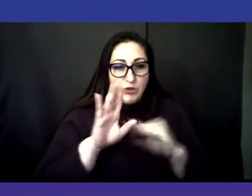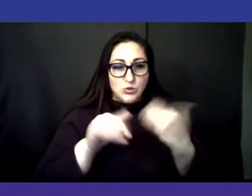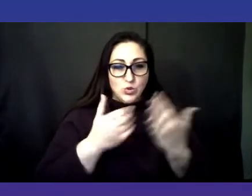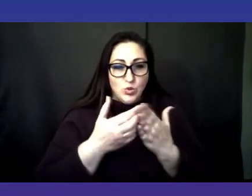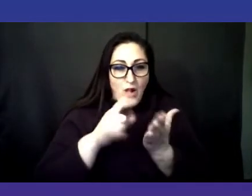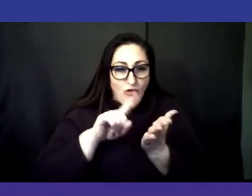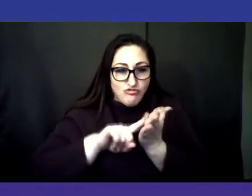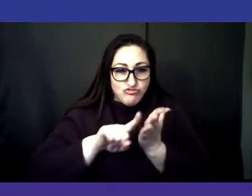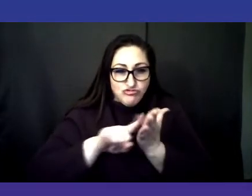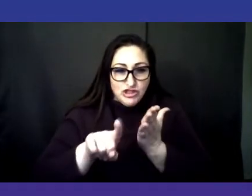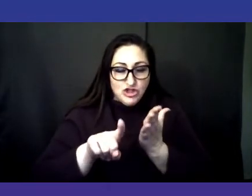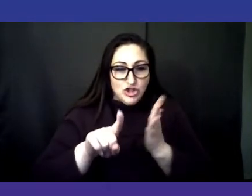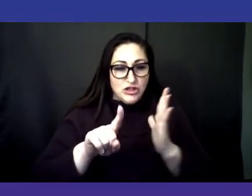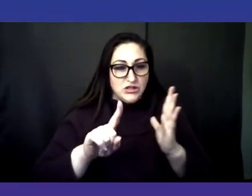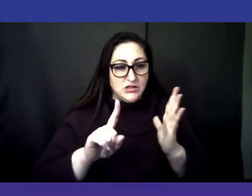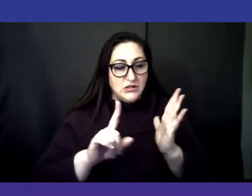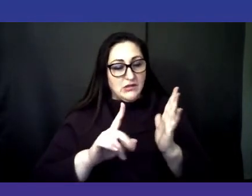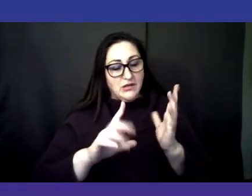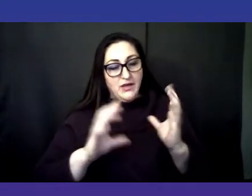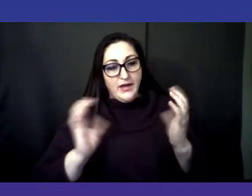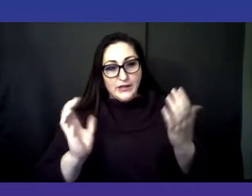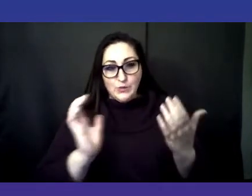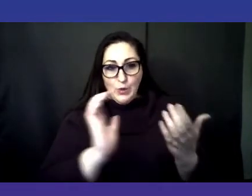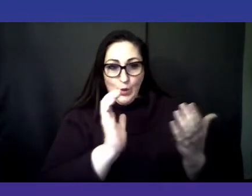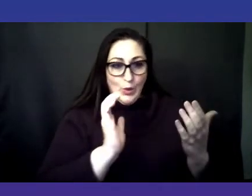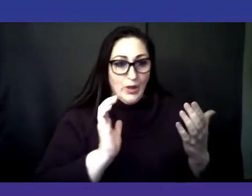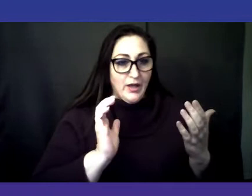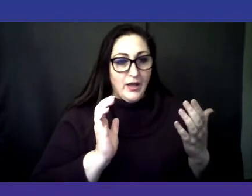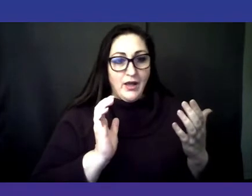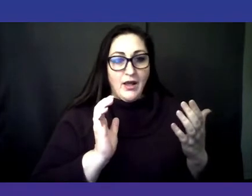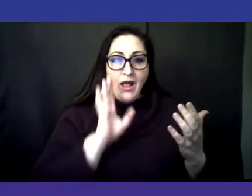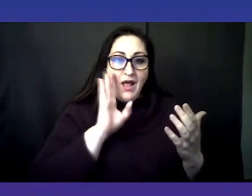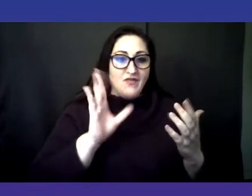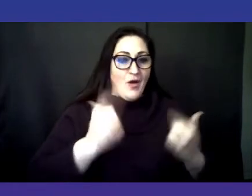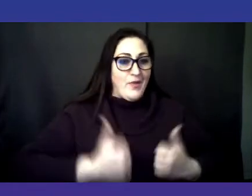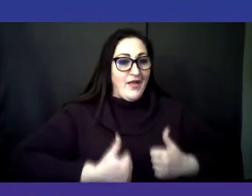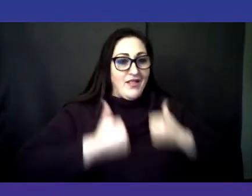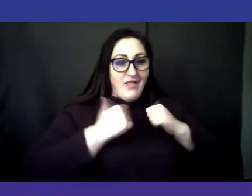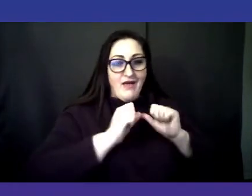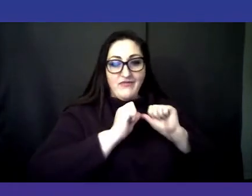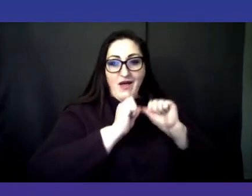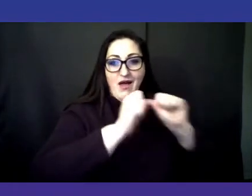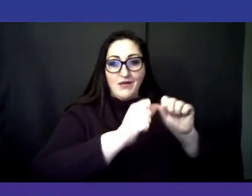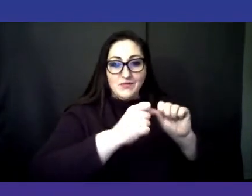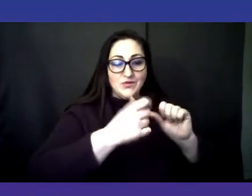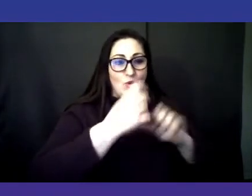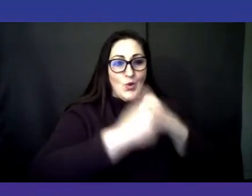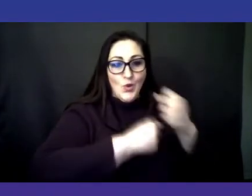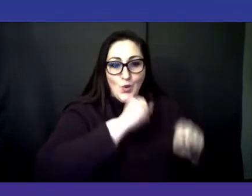that, honestly, I feel like it's going to be a lifetime's work and probably many more lifetimes,